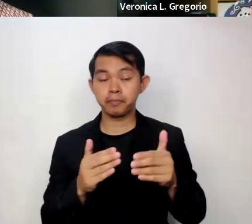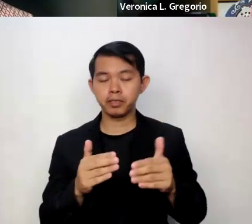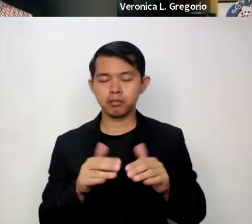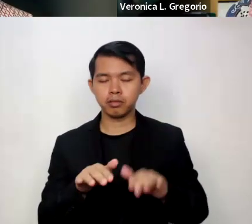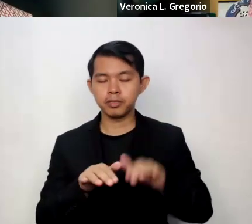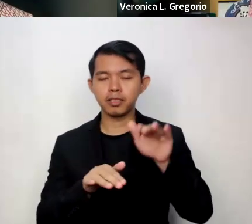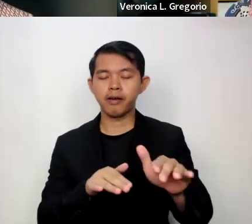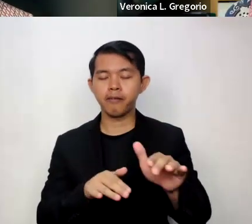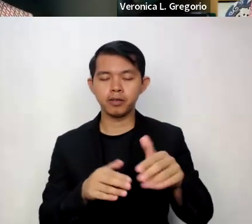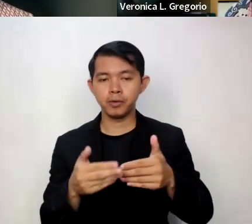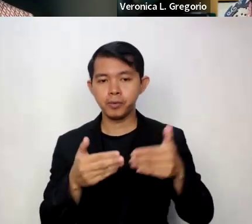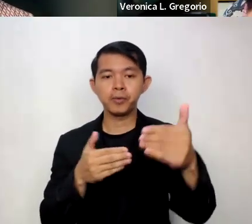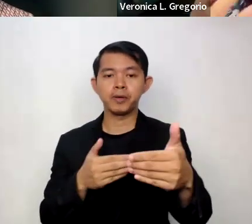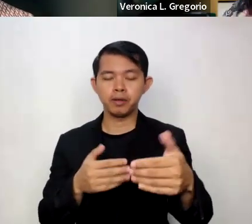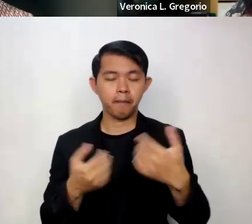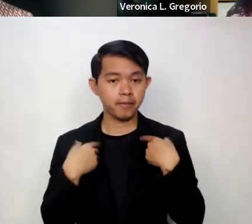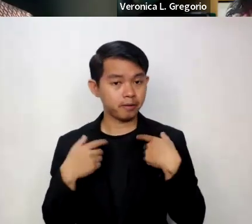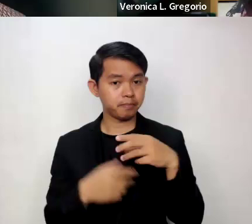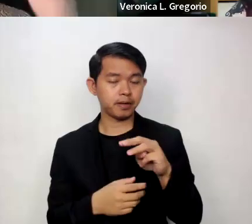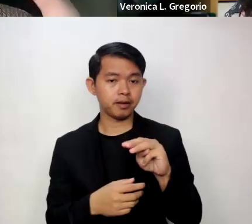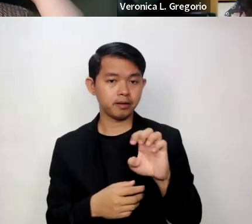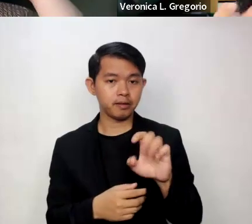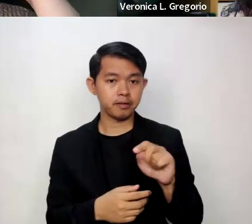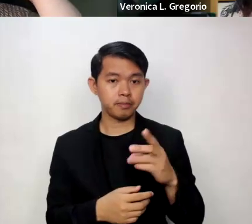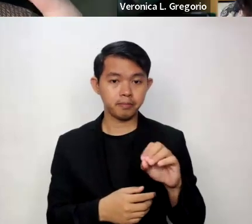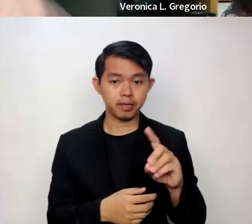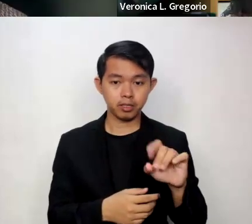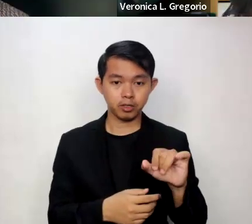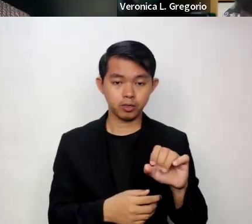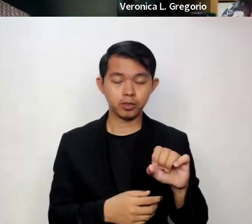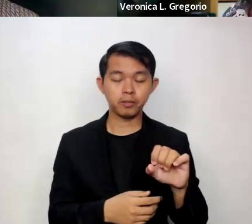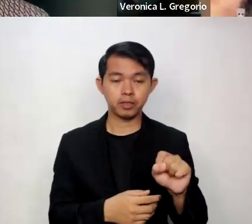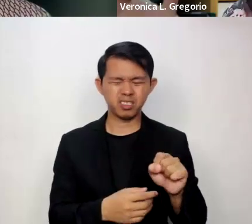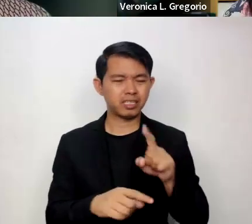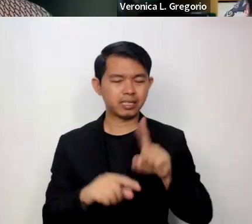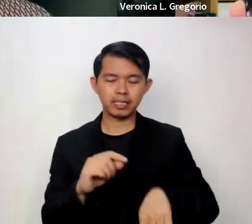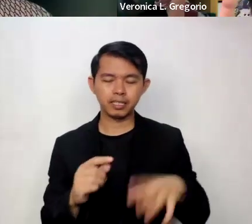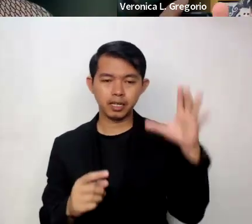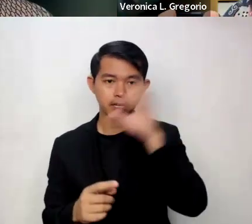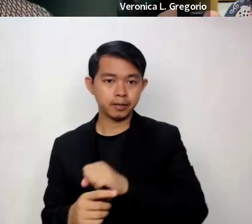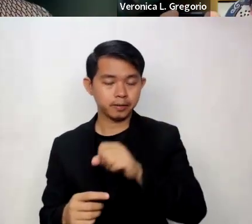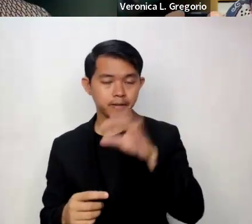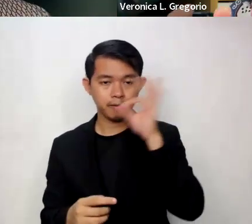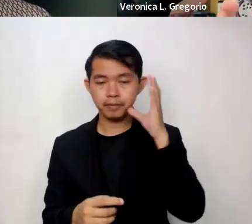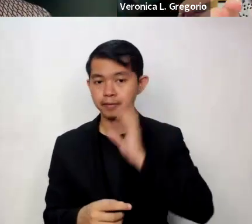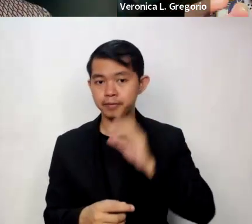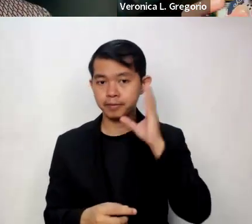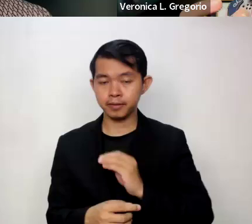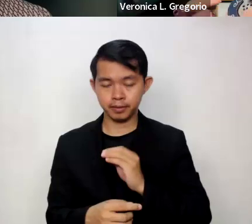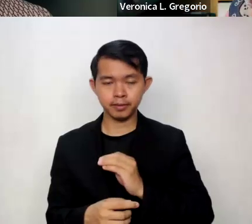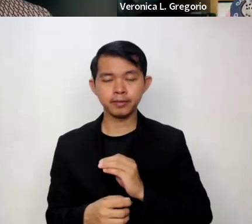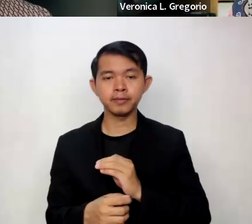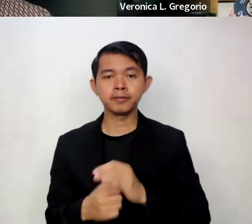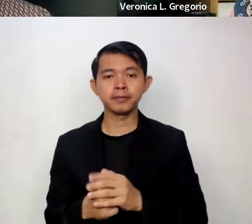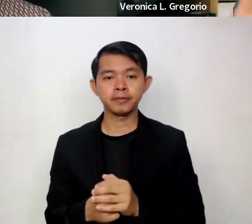mga methodologies na hindi talaga fully nakaka-capture ang Filipino experiences or any experiences for that matter.